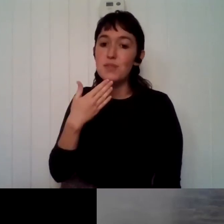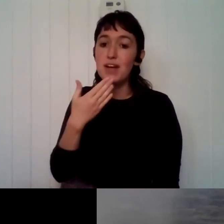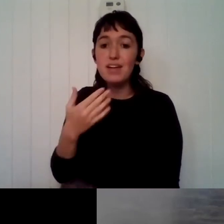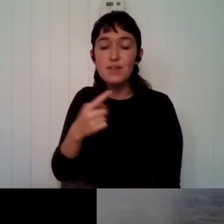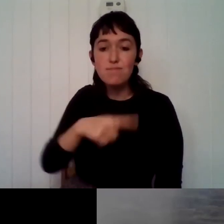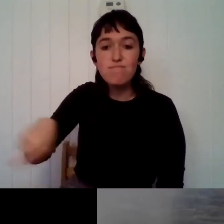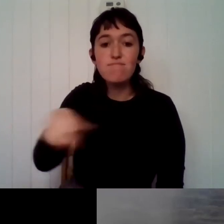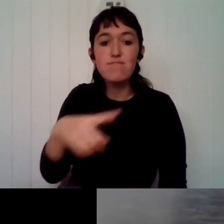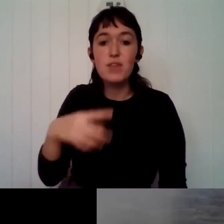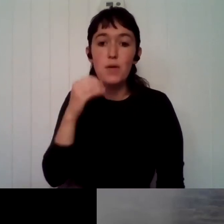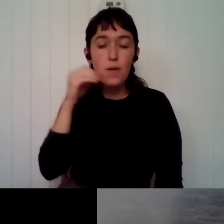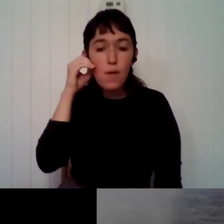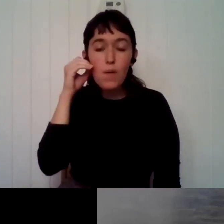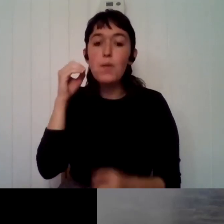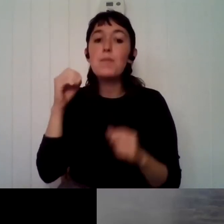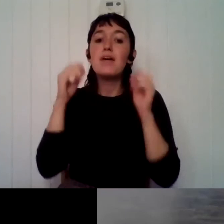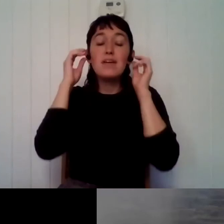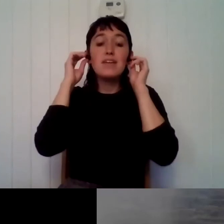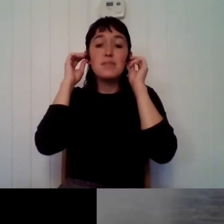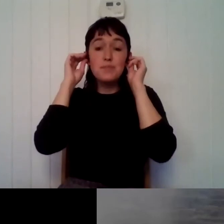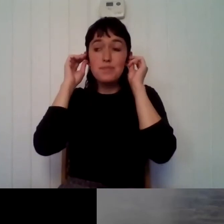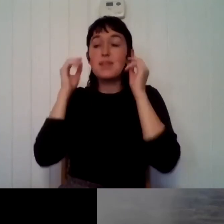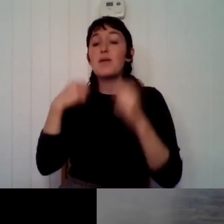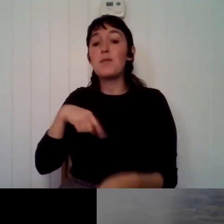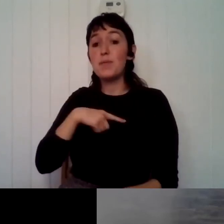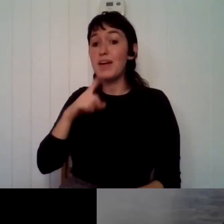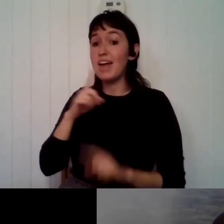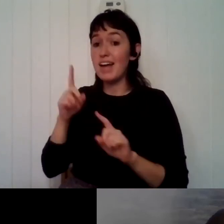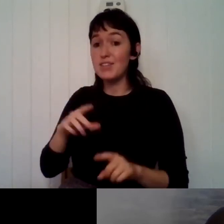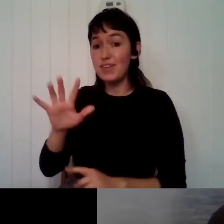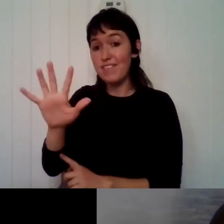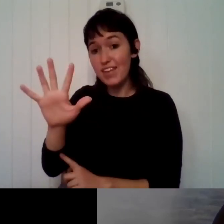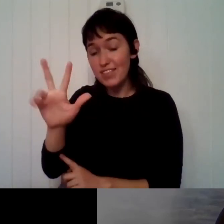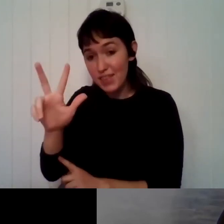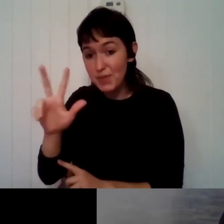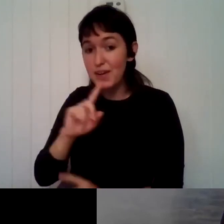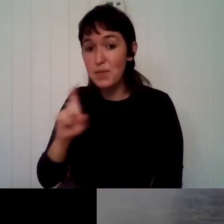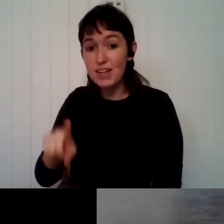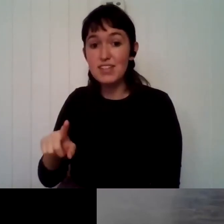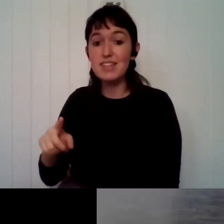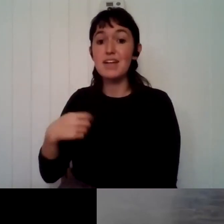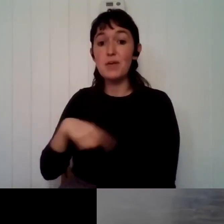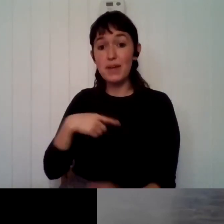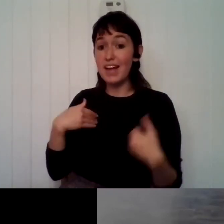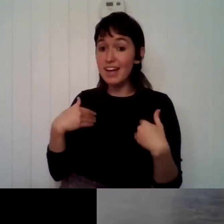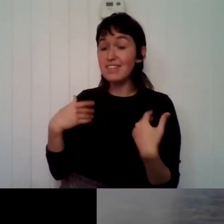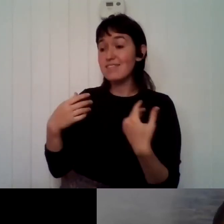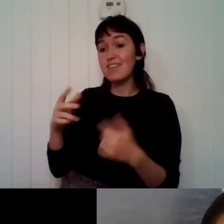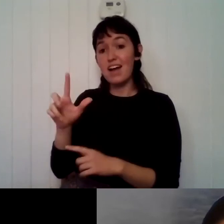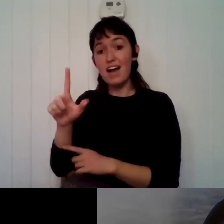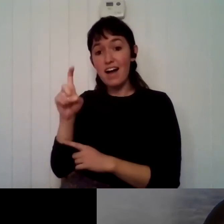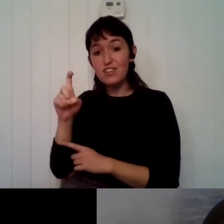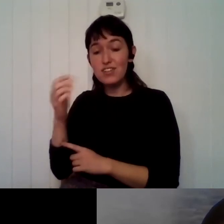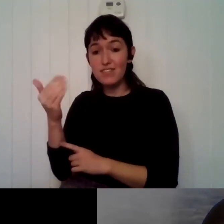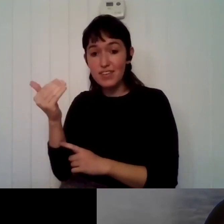We got to 53 questions, which is a lot, but there were 115 more. So if you would like to talk